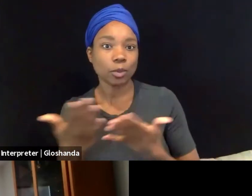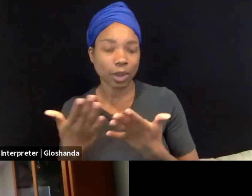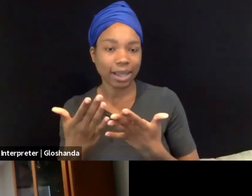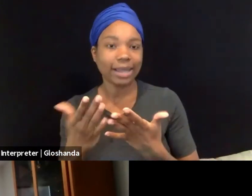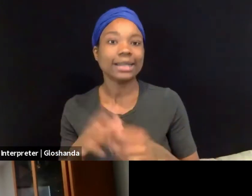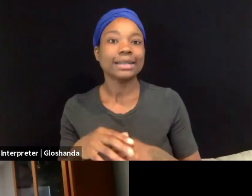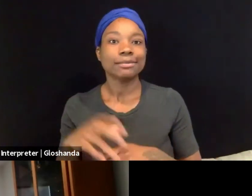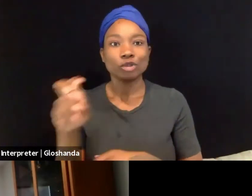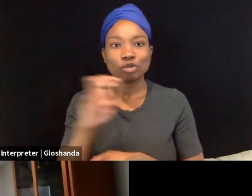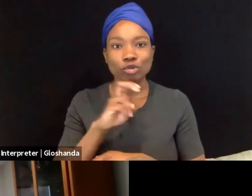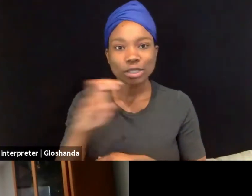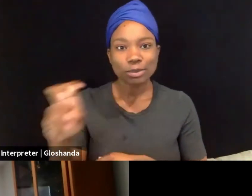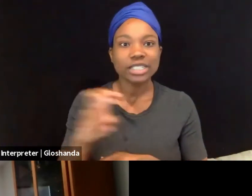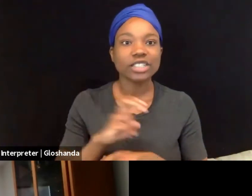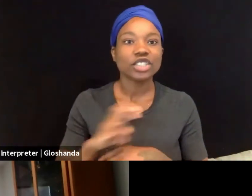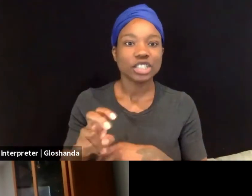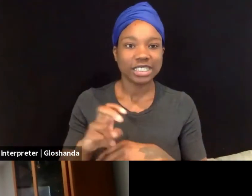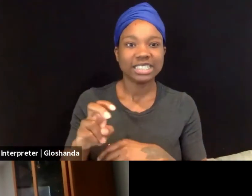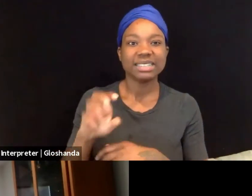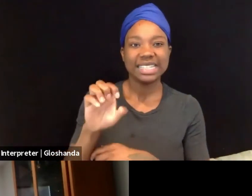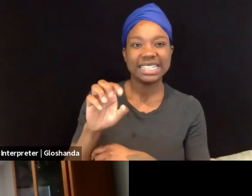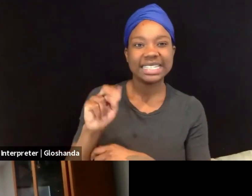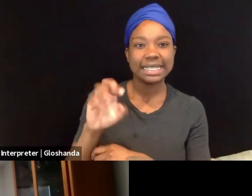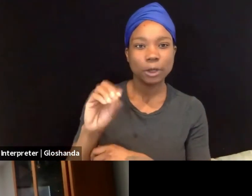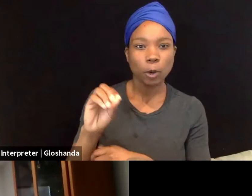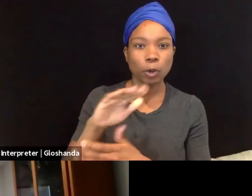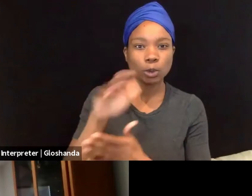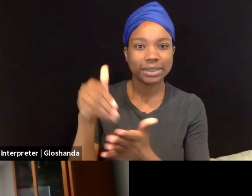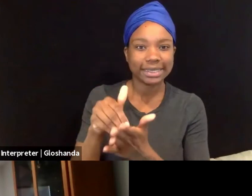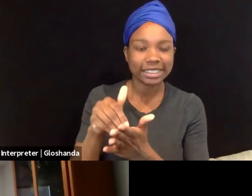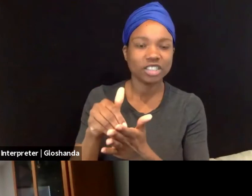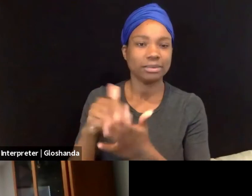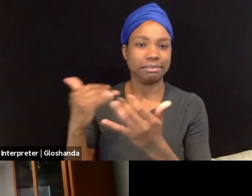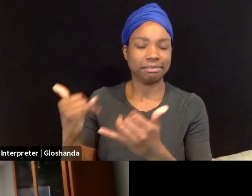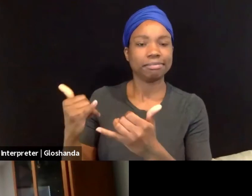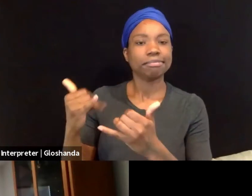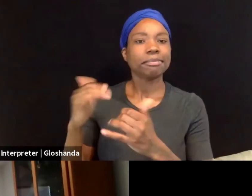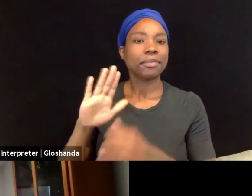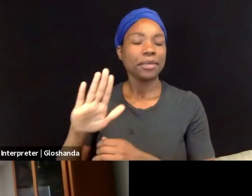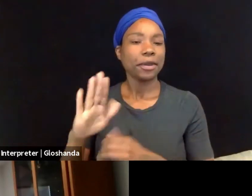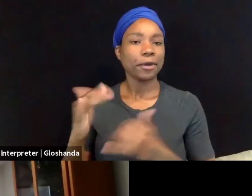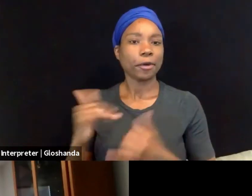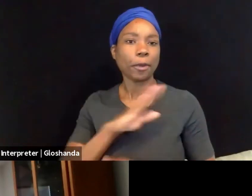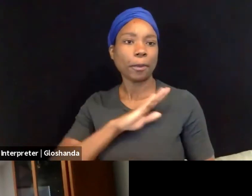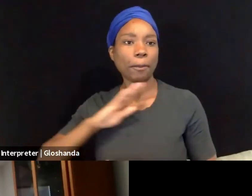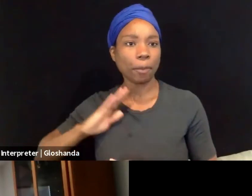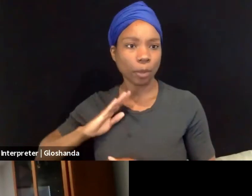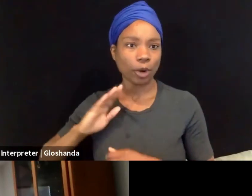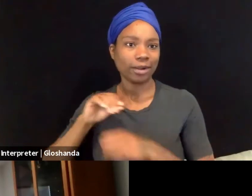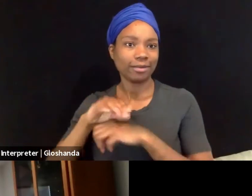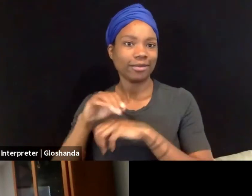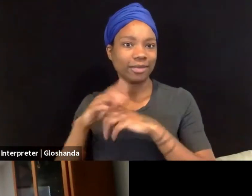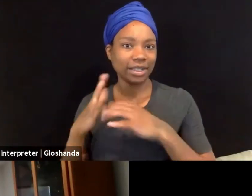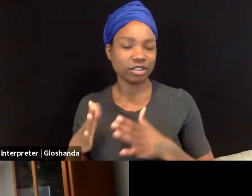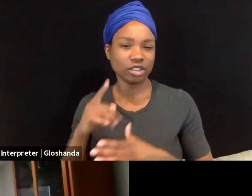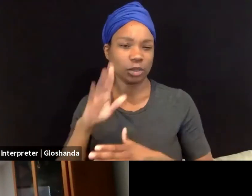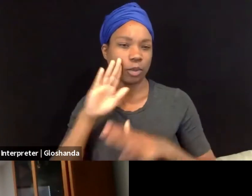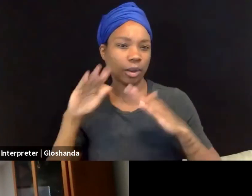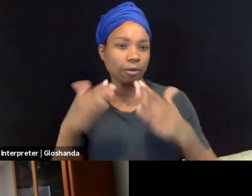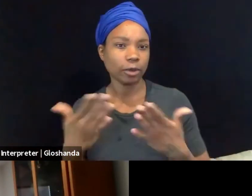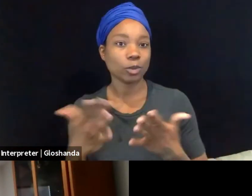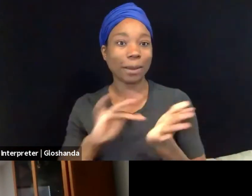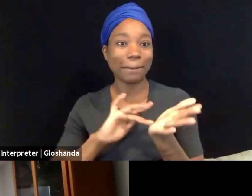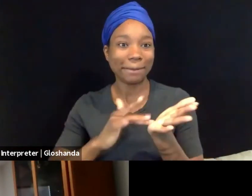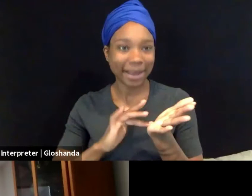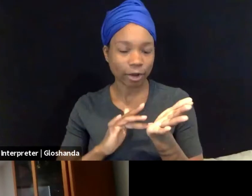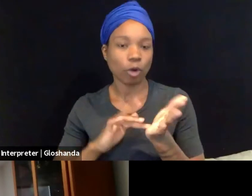serves at the Enos Center for Transportation Boards of Advisors, and she'll speak to meta considerations for disasters, civil